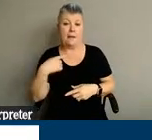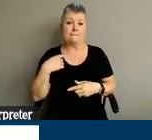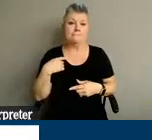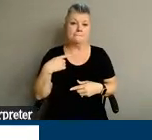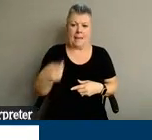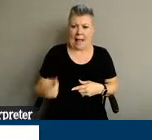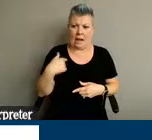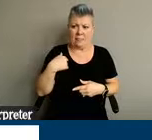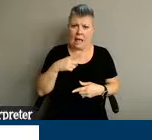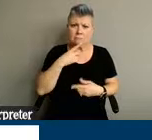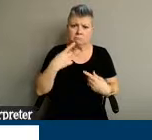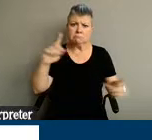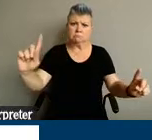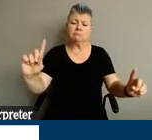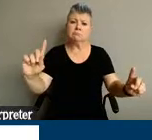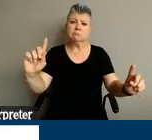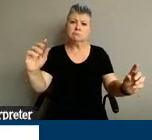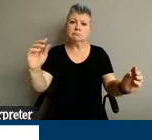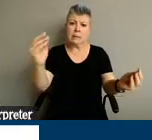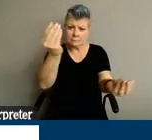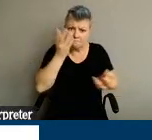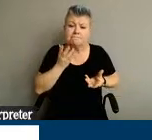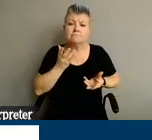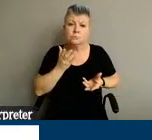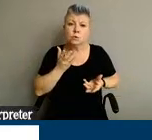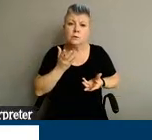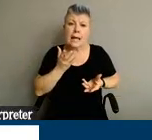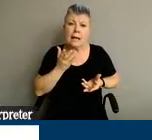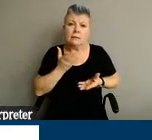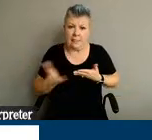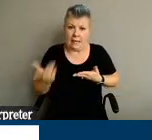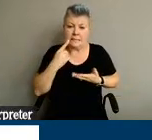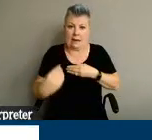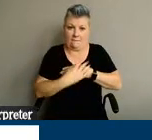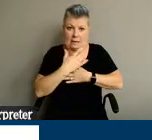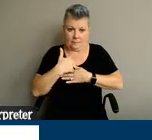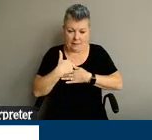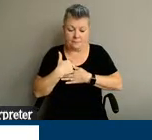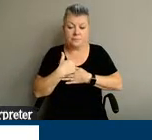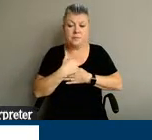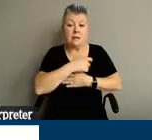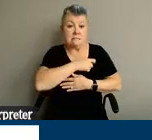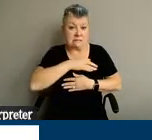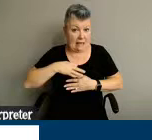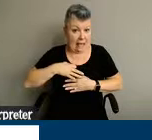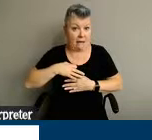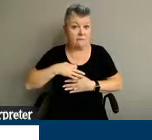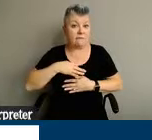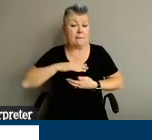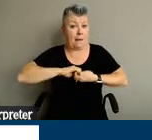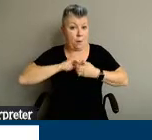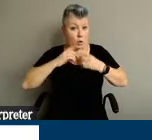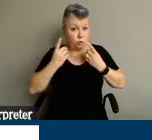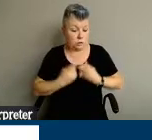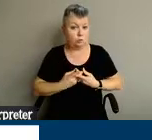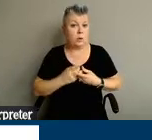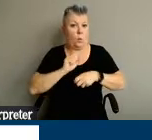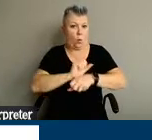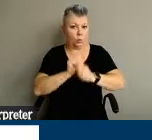communicates important issues that affect me. Staff at my partner district school work together to ensure an